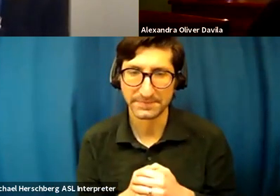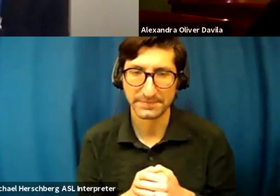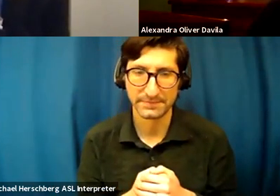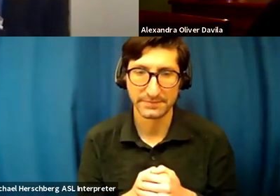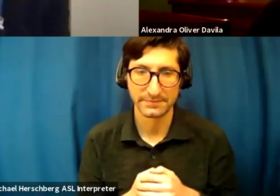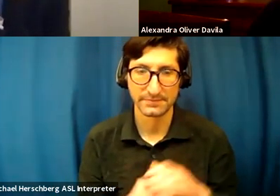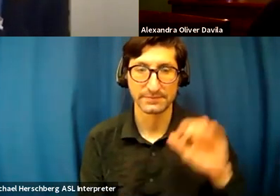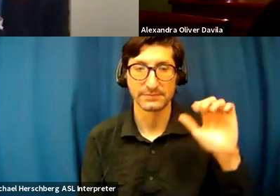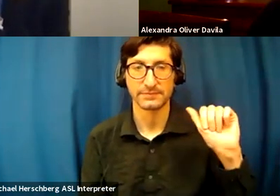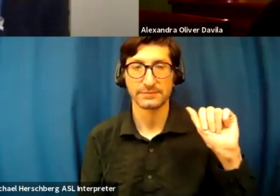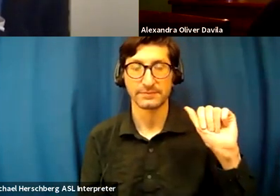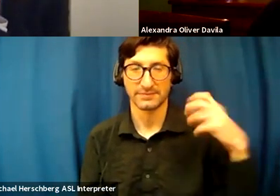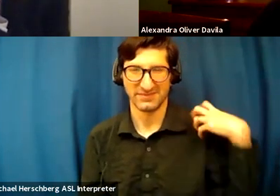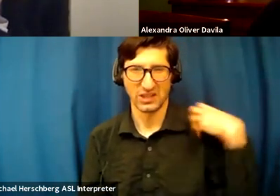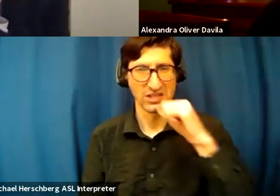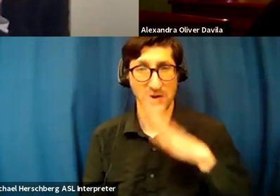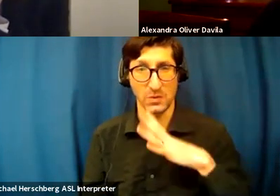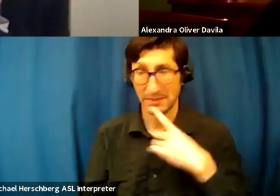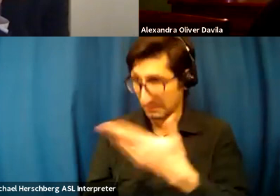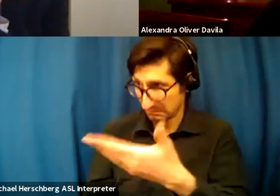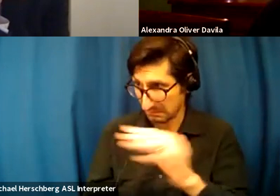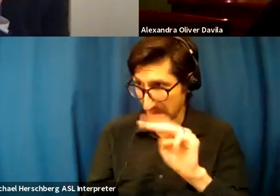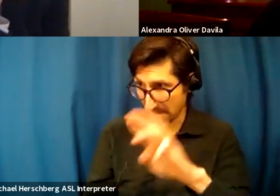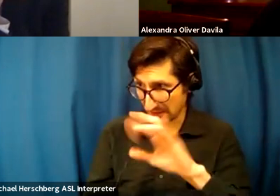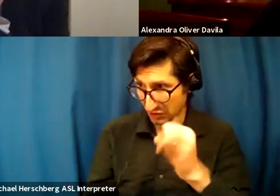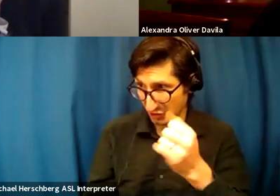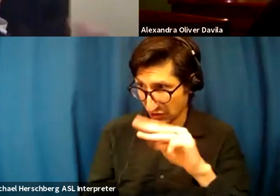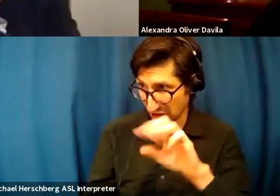Mr. James, you want to say something? Yes, if I may,